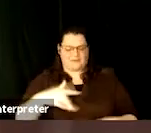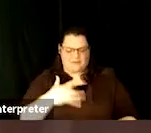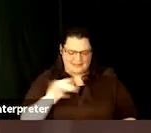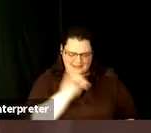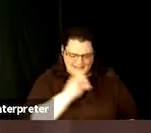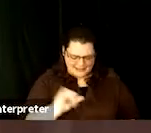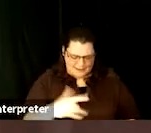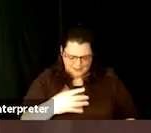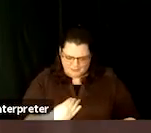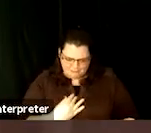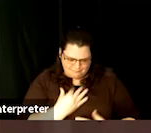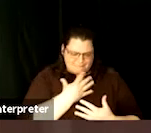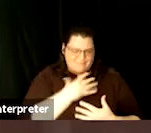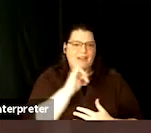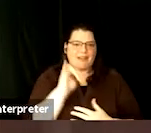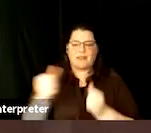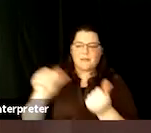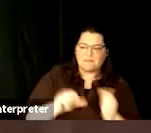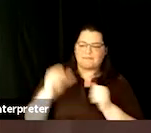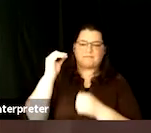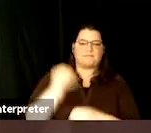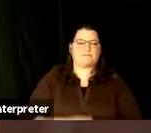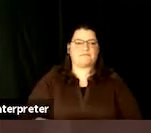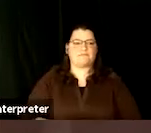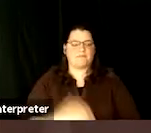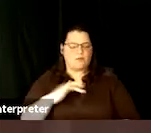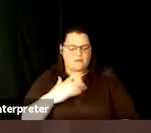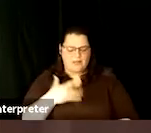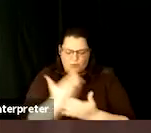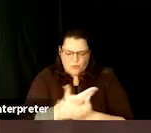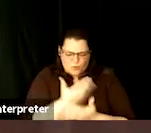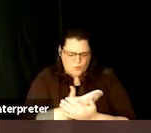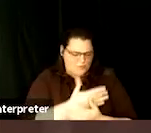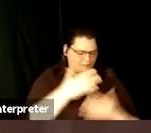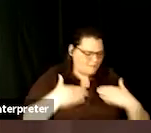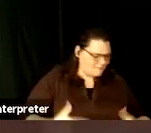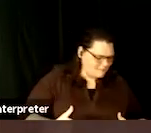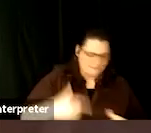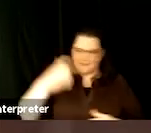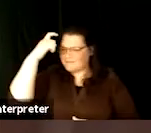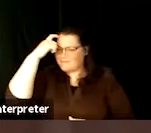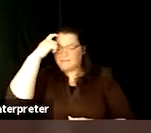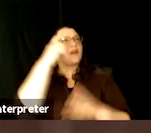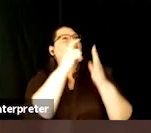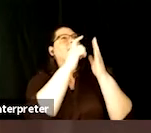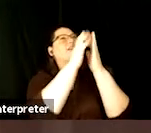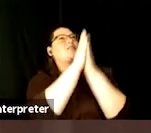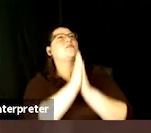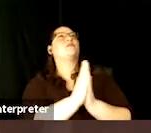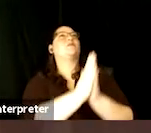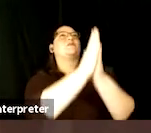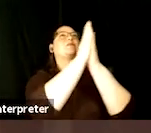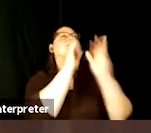worship you in sincerity and truth. Through Jesus Christ our Lord, who lives and reigns with you in the unity of the